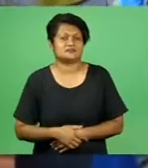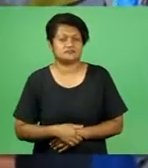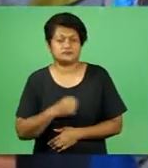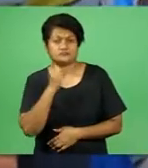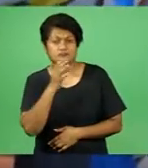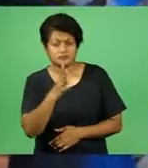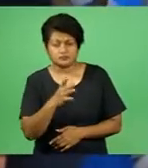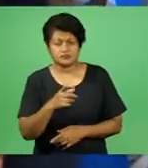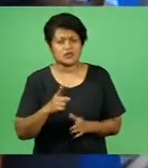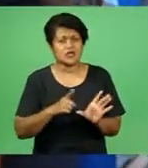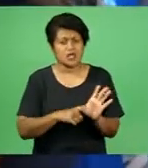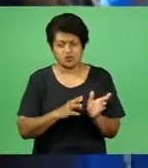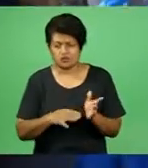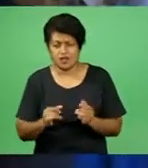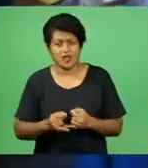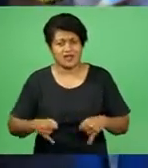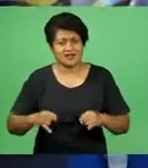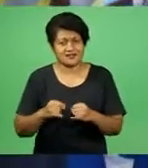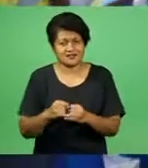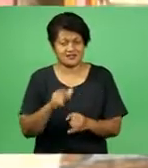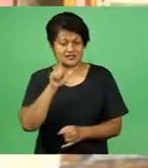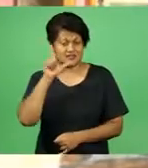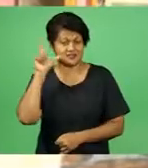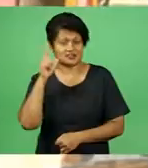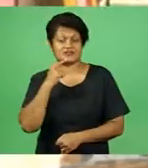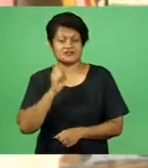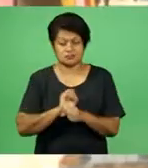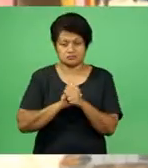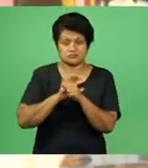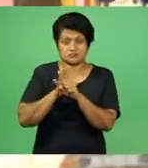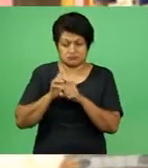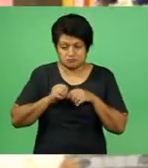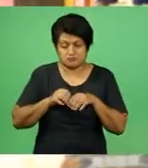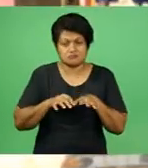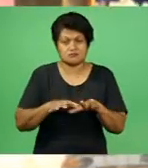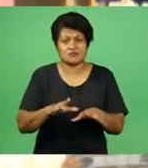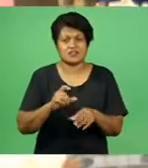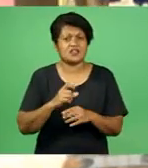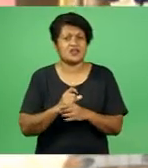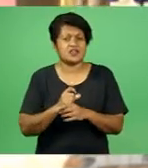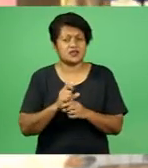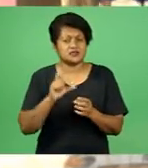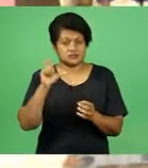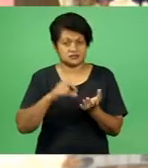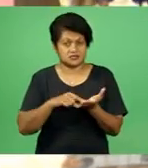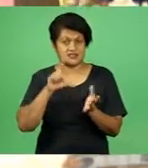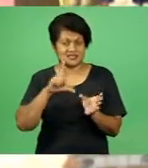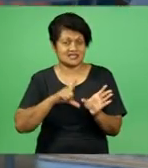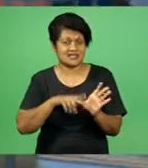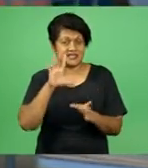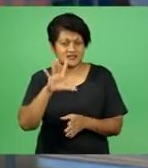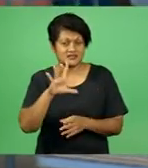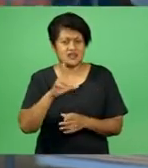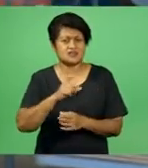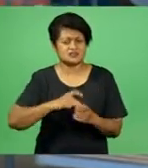Yandua Island yesterday, Bainimarama says the COVID-19 pandemic, Category 5 Tropical Cyclone Yasa and Category